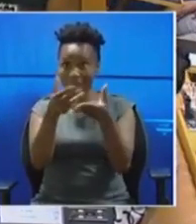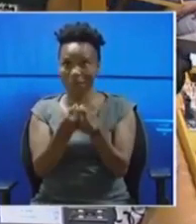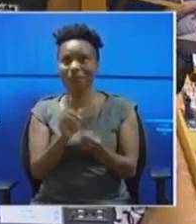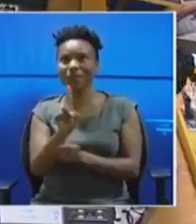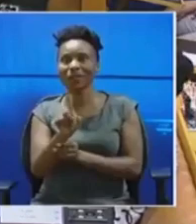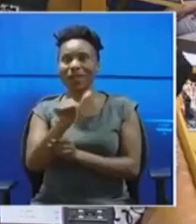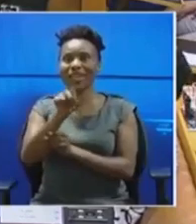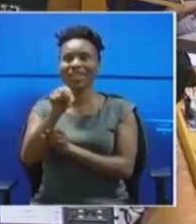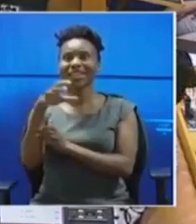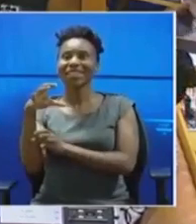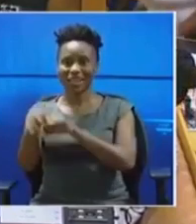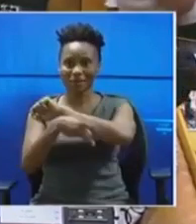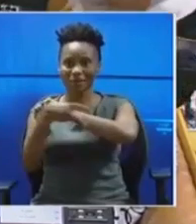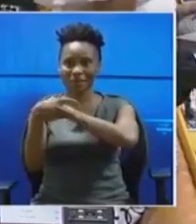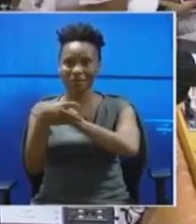Honorable members,